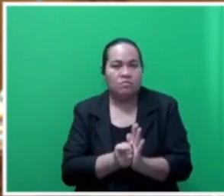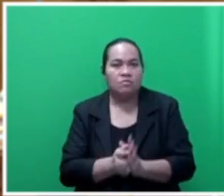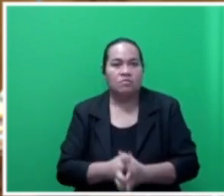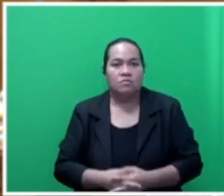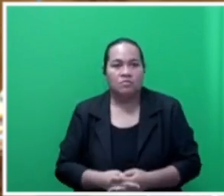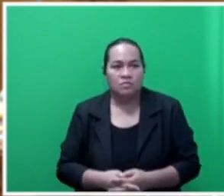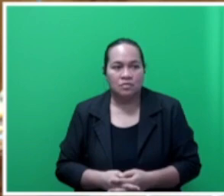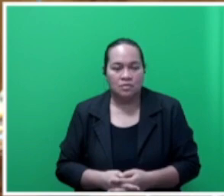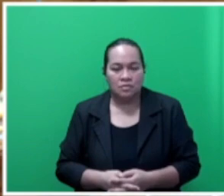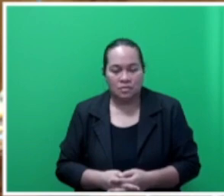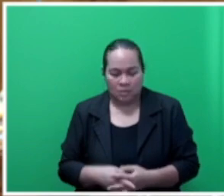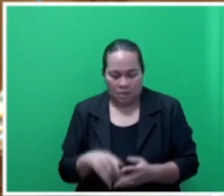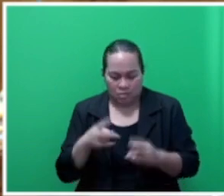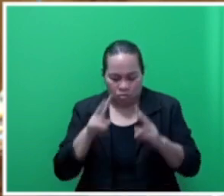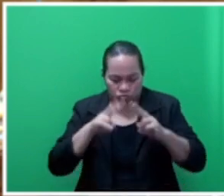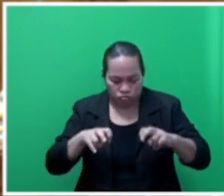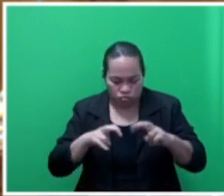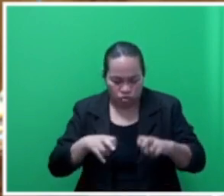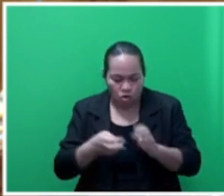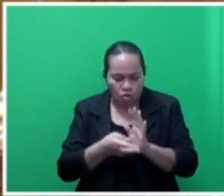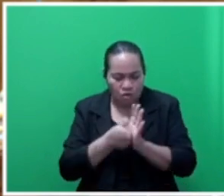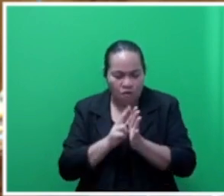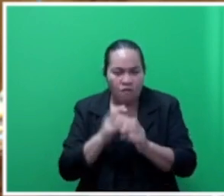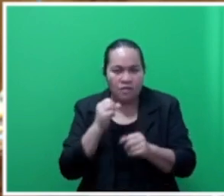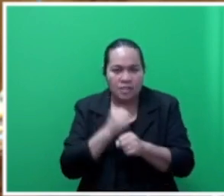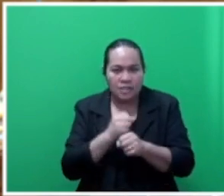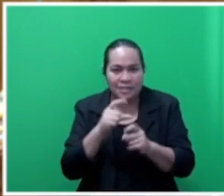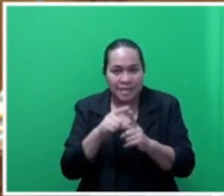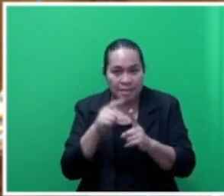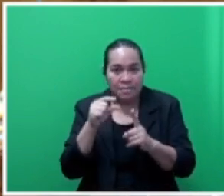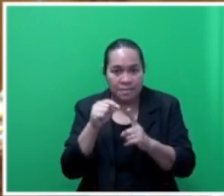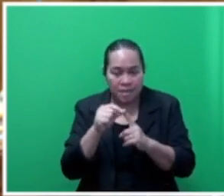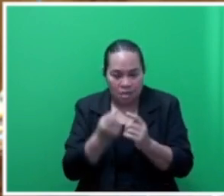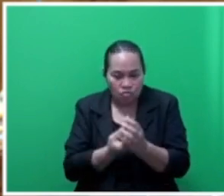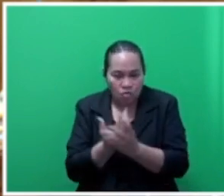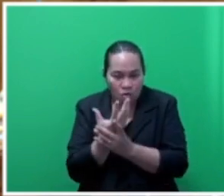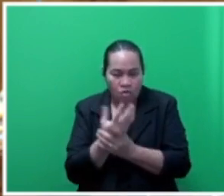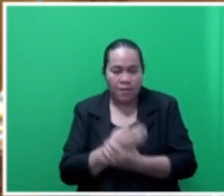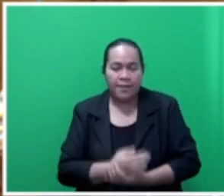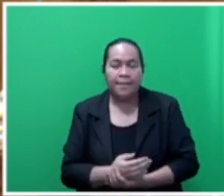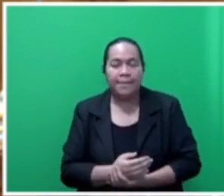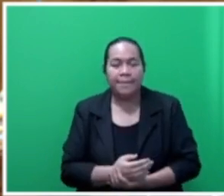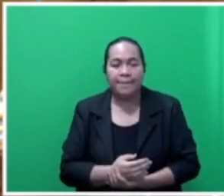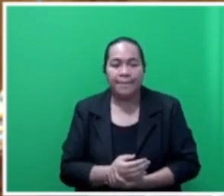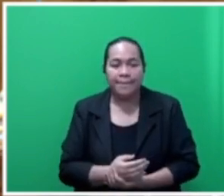Now let me look at the review of our GDP, sir. GDP growth. Sir,